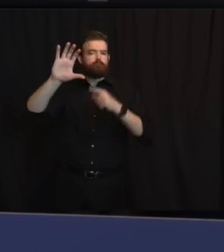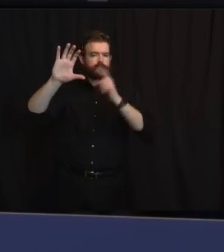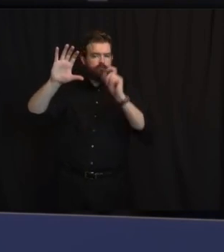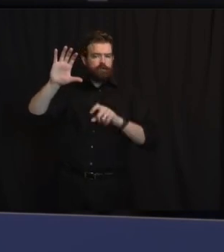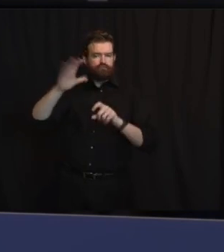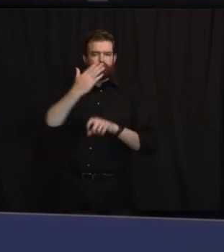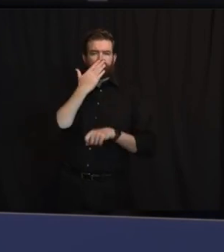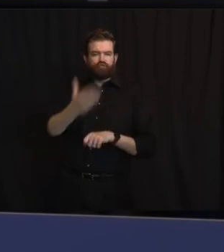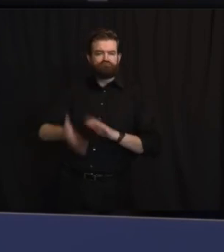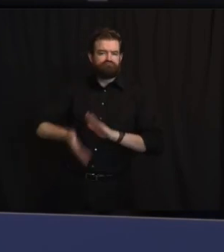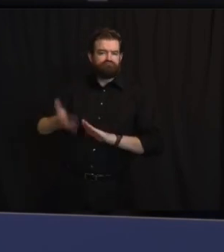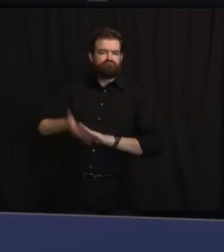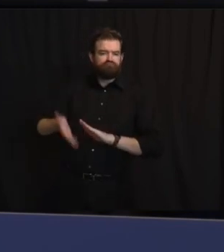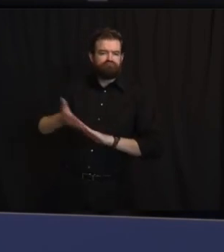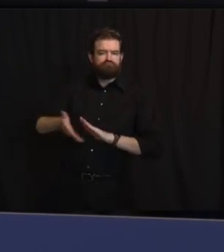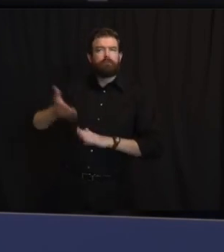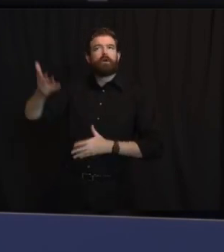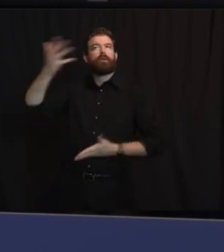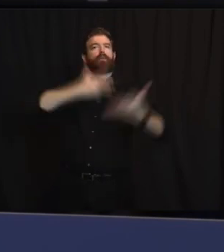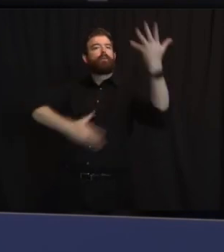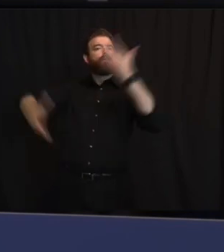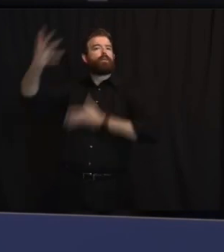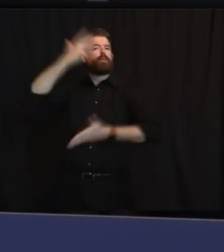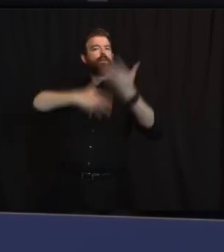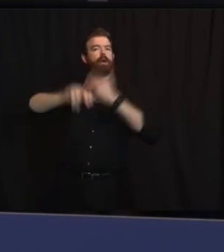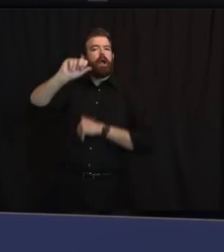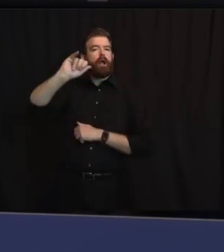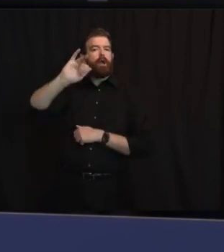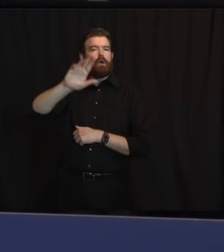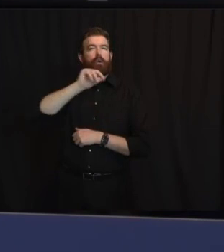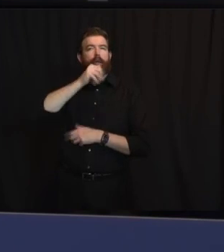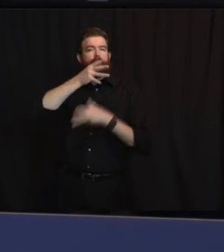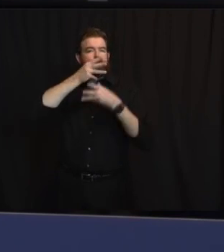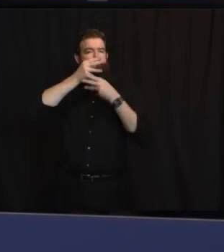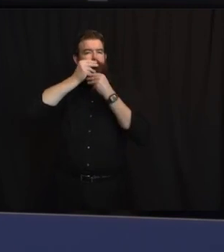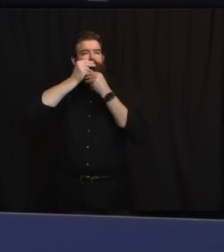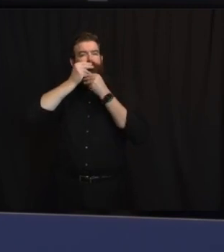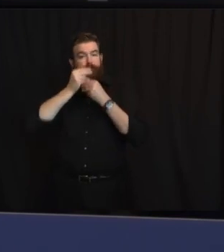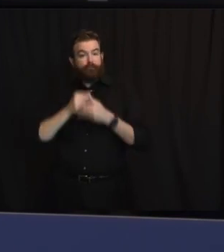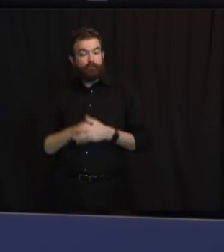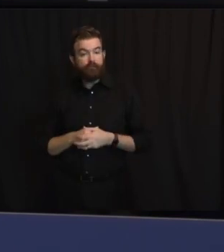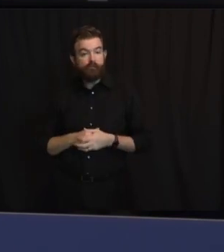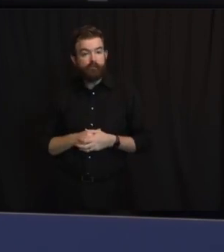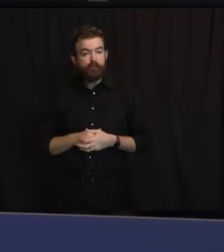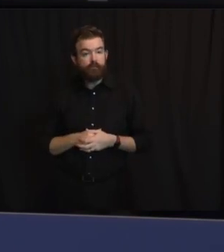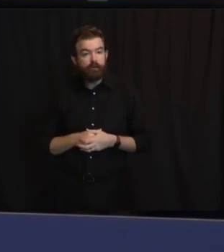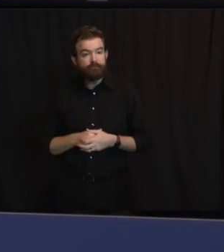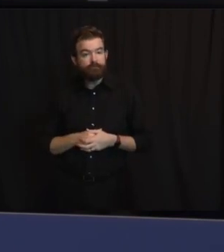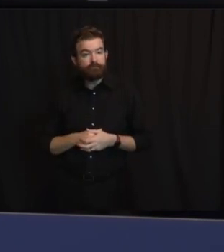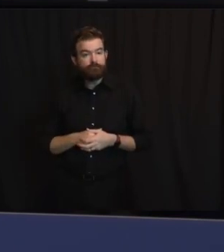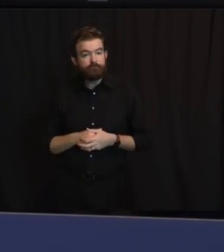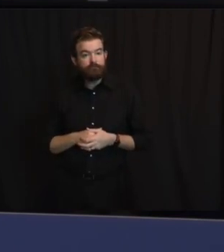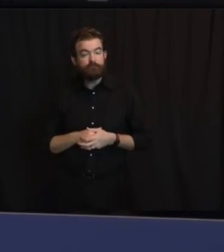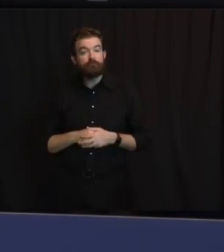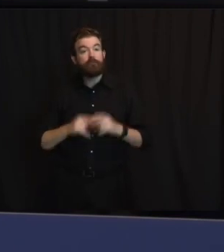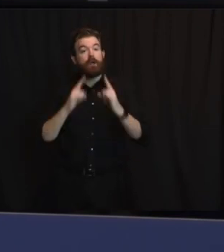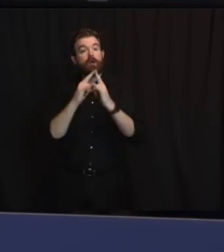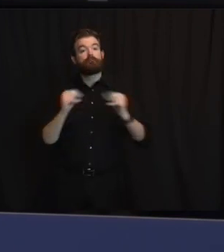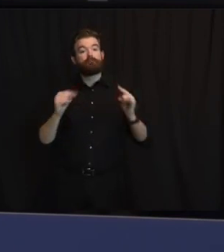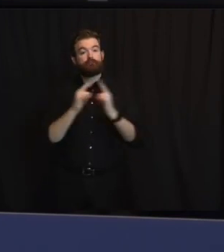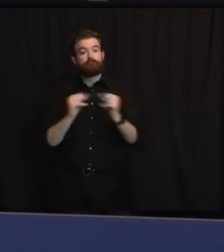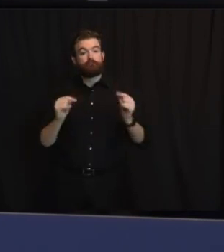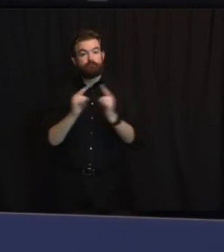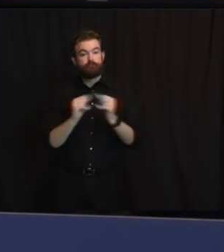and routinely serviced. Camp operators should group the same staff and children together